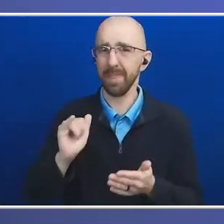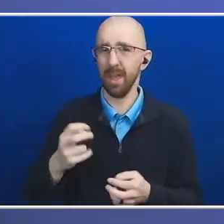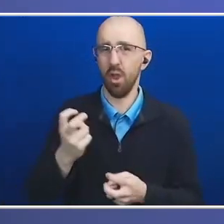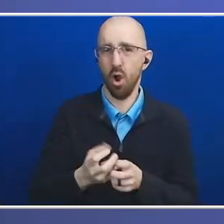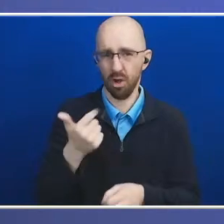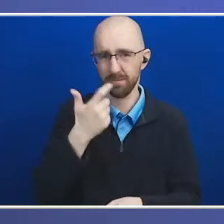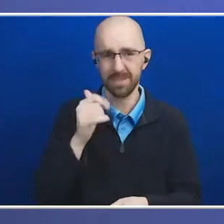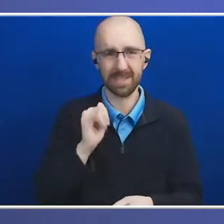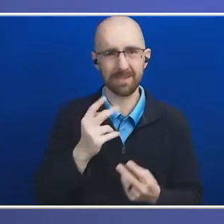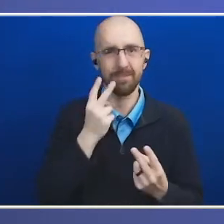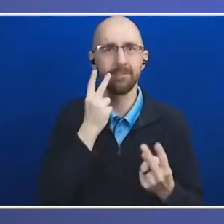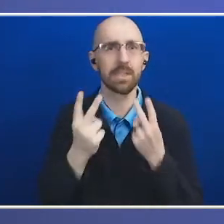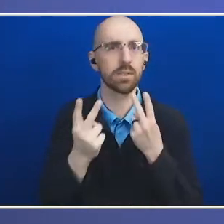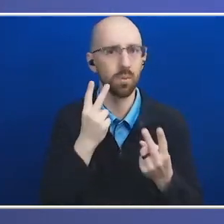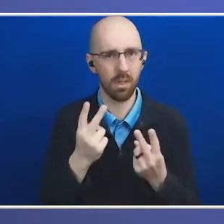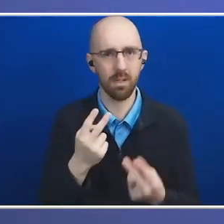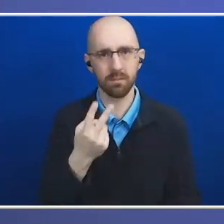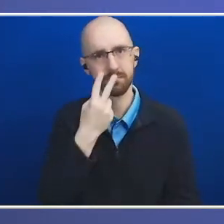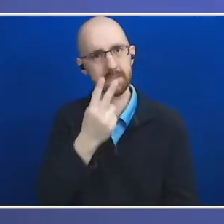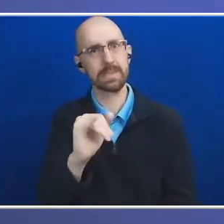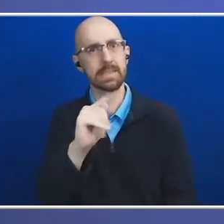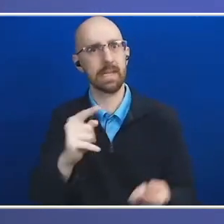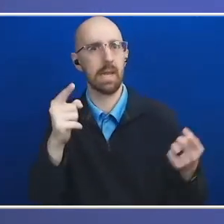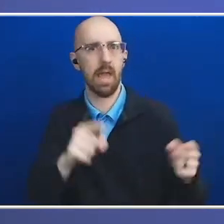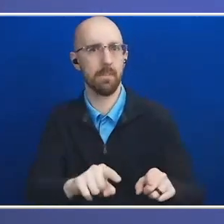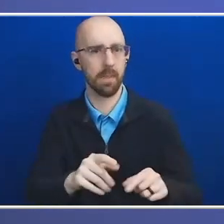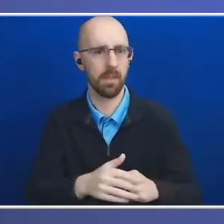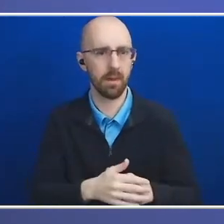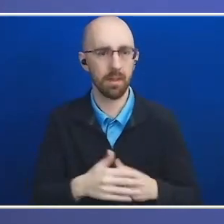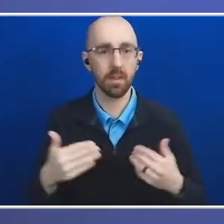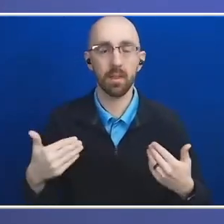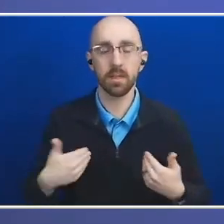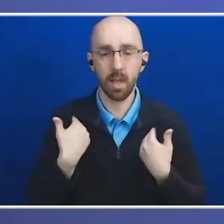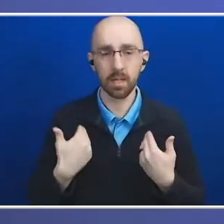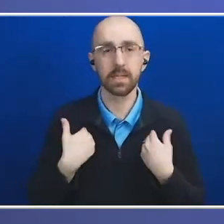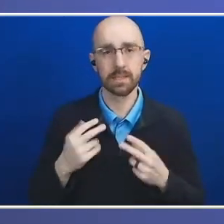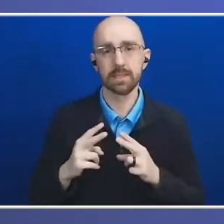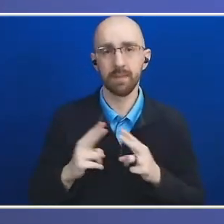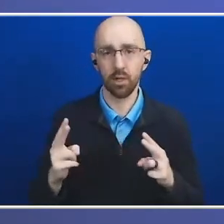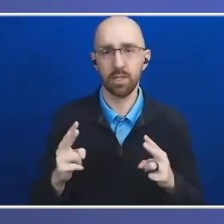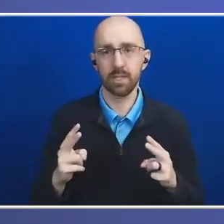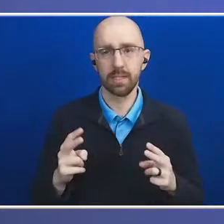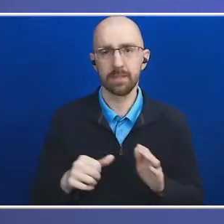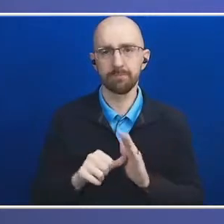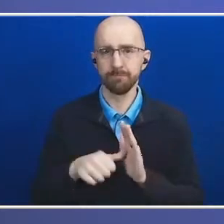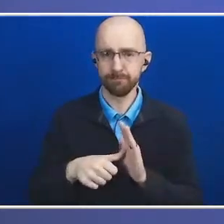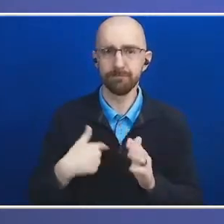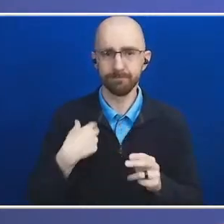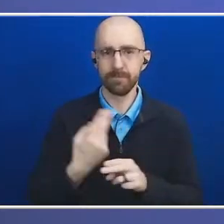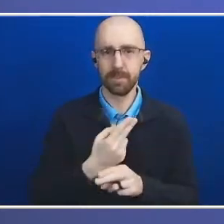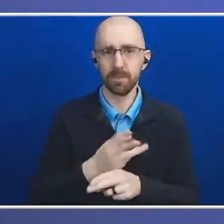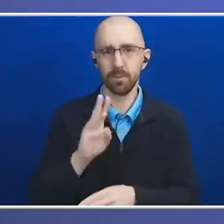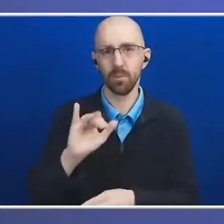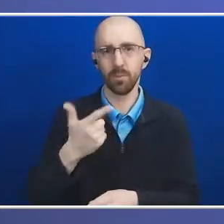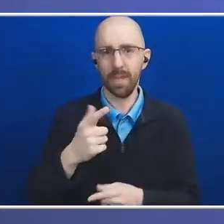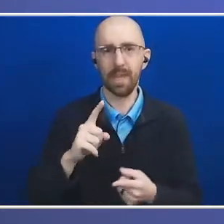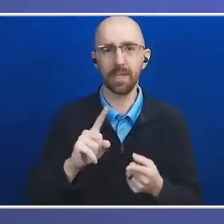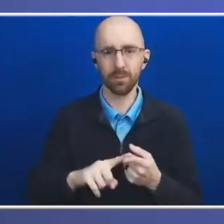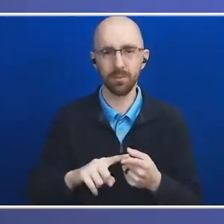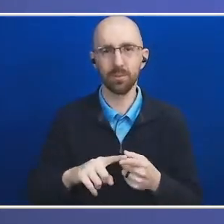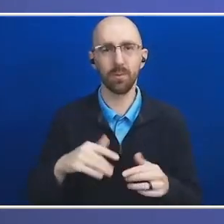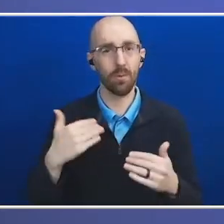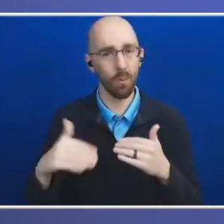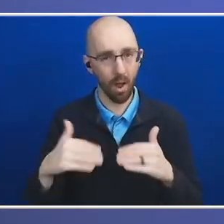them. Our youngest is very insistent that I wear the wig to like walk and drop off and pick up,